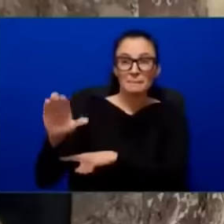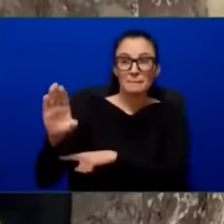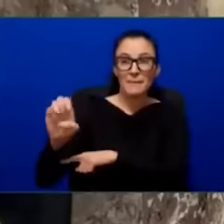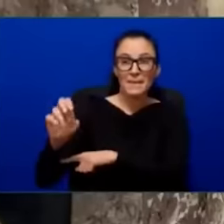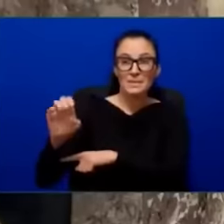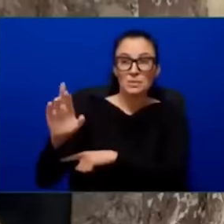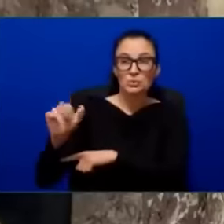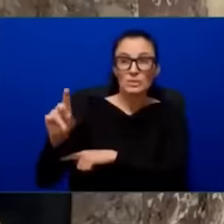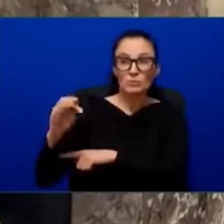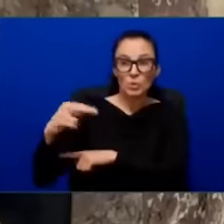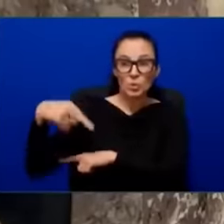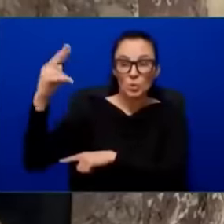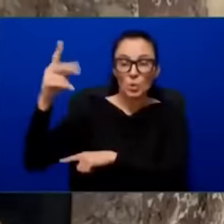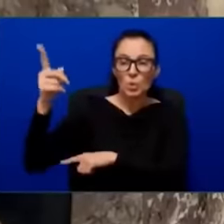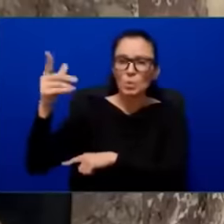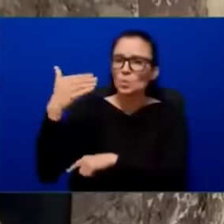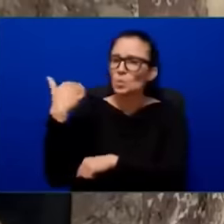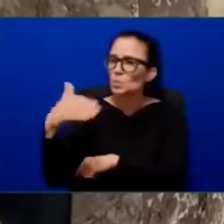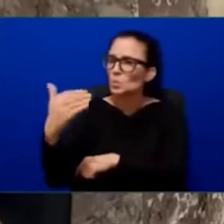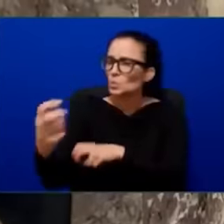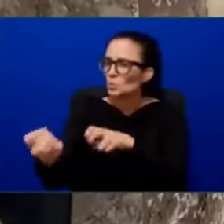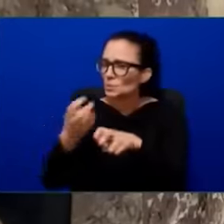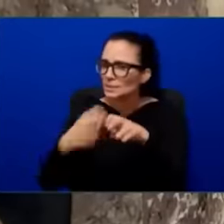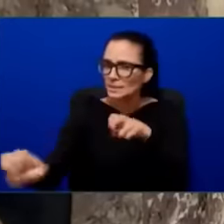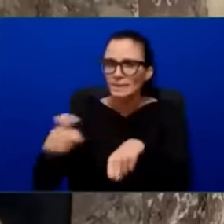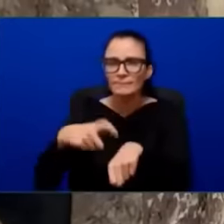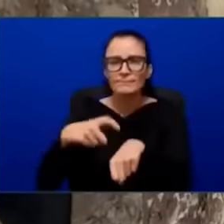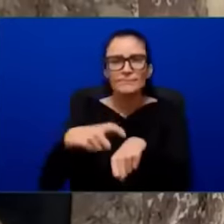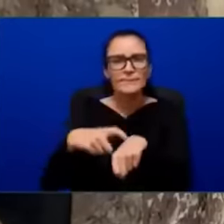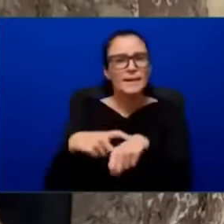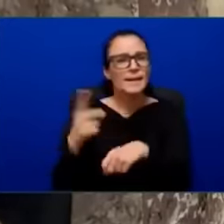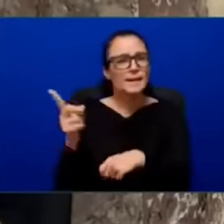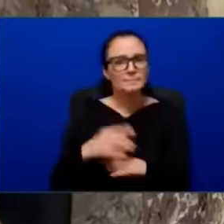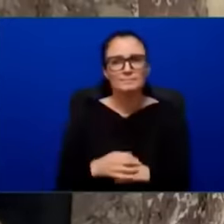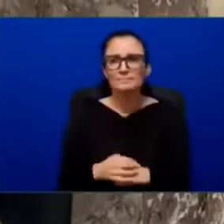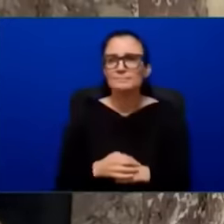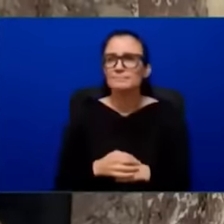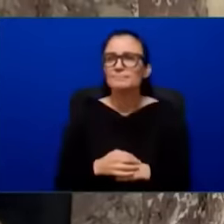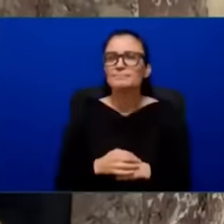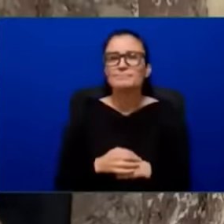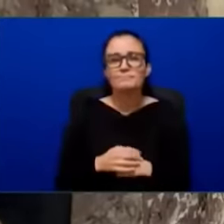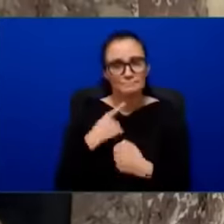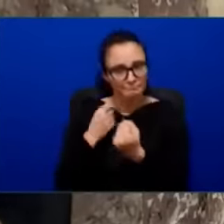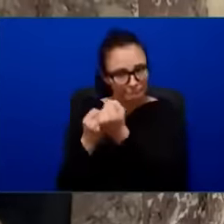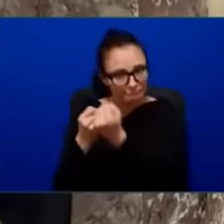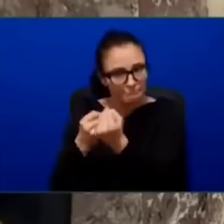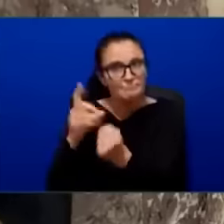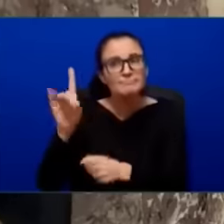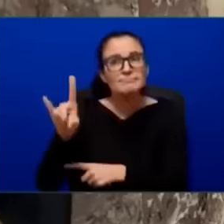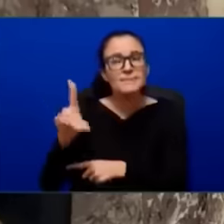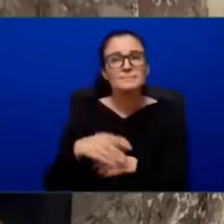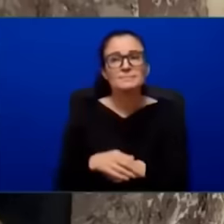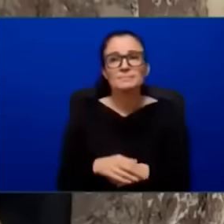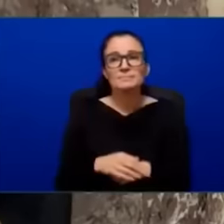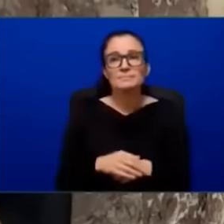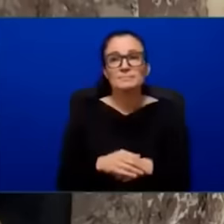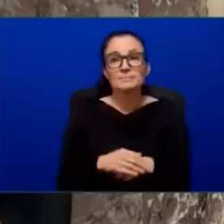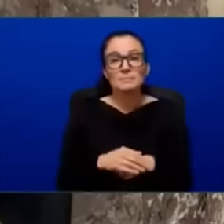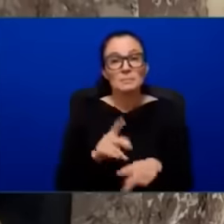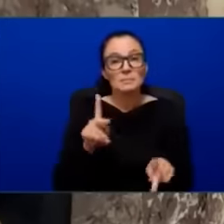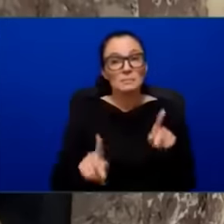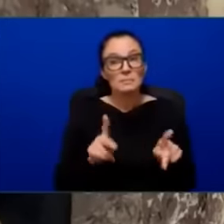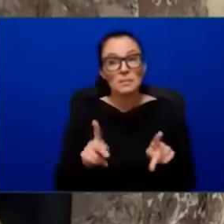The people most vulnerable to COVID-19 were the very people that the member talks about. How can you have so much contempt